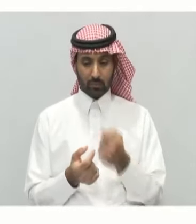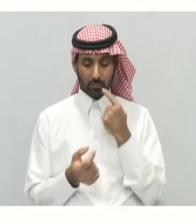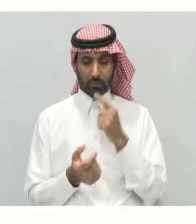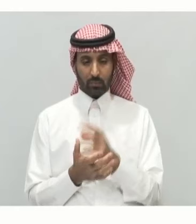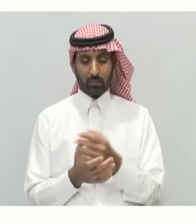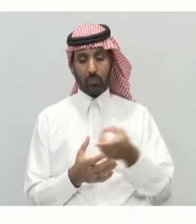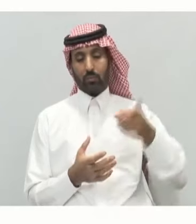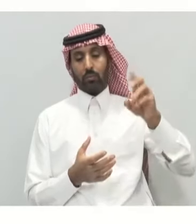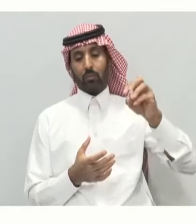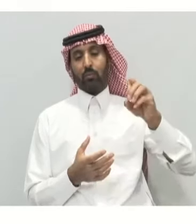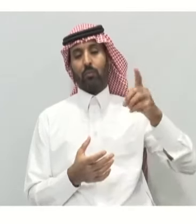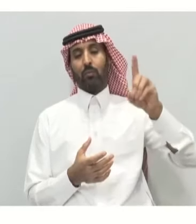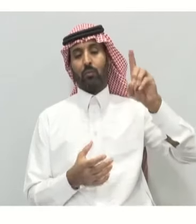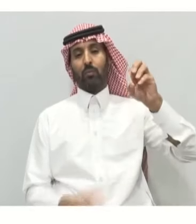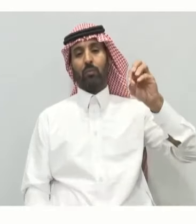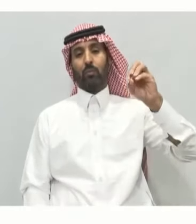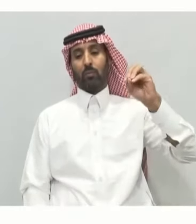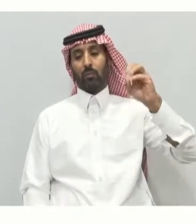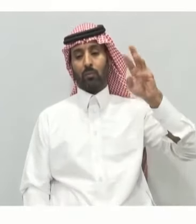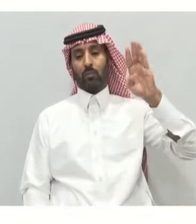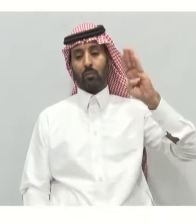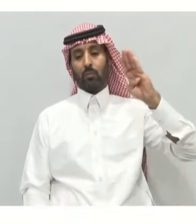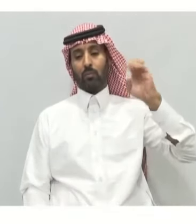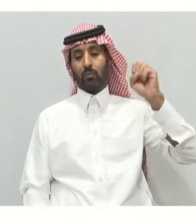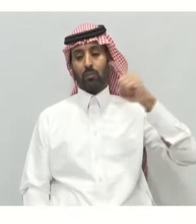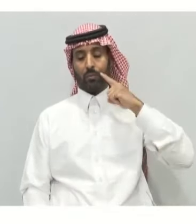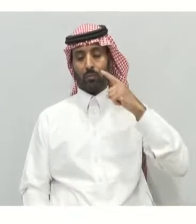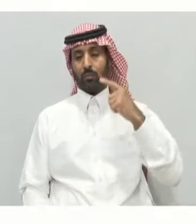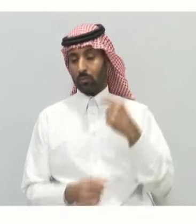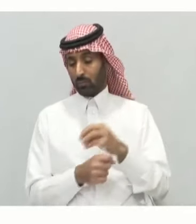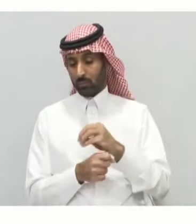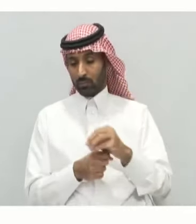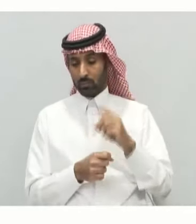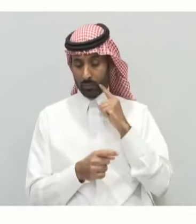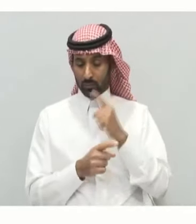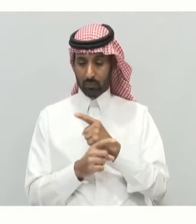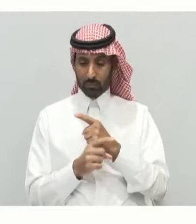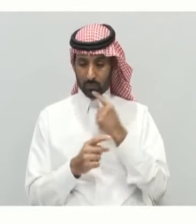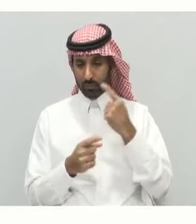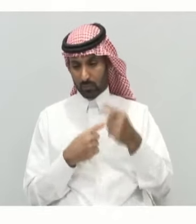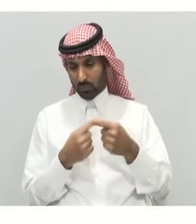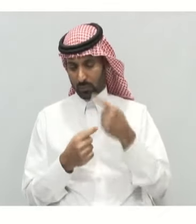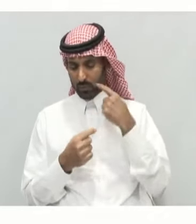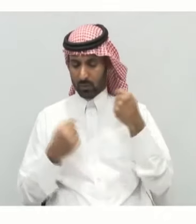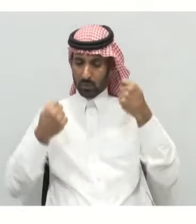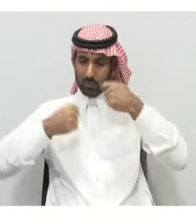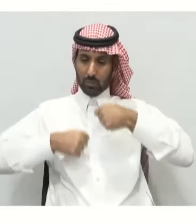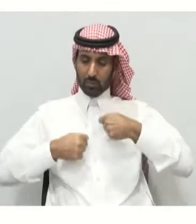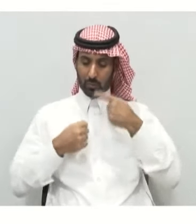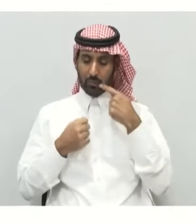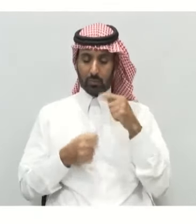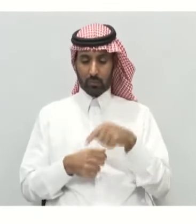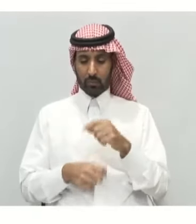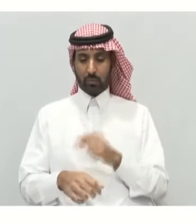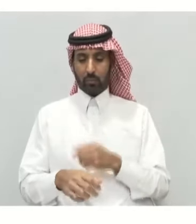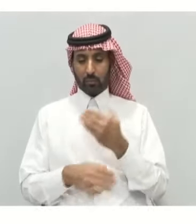Mr. Dobbs teaches math. He always plank a jacket and tie. So